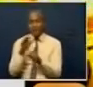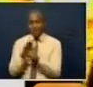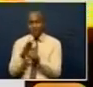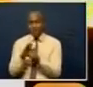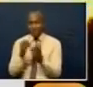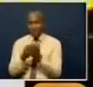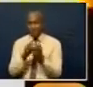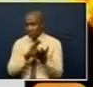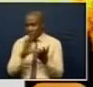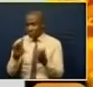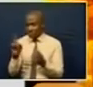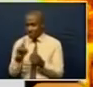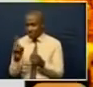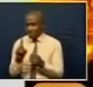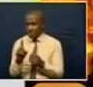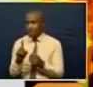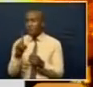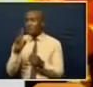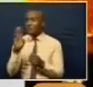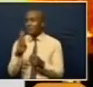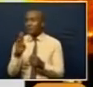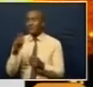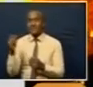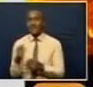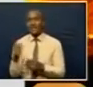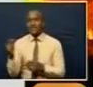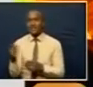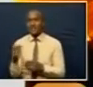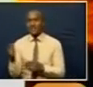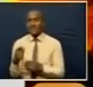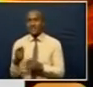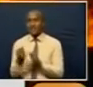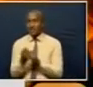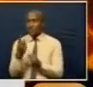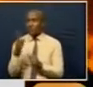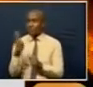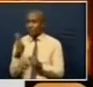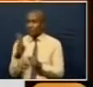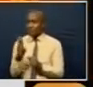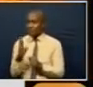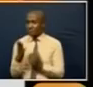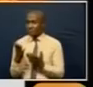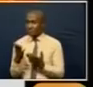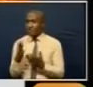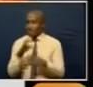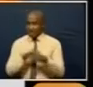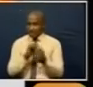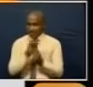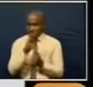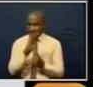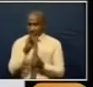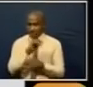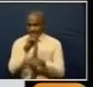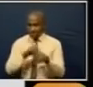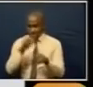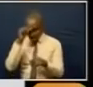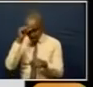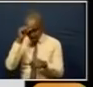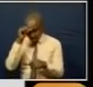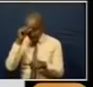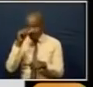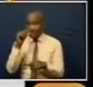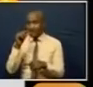Nairobi, close to a billion monthly salaries. You know, so 12 billion, and you're getting only 15 billion from the national government. I'm glad that the governor and his team have